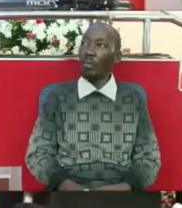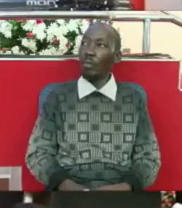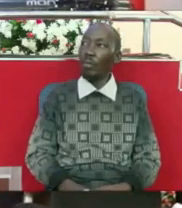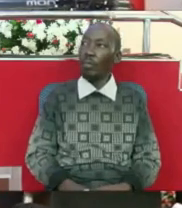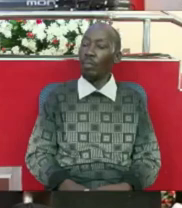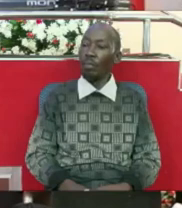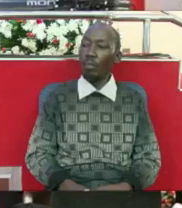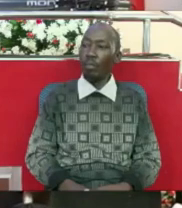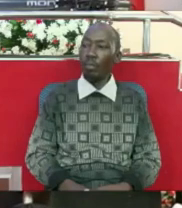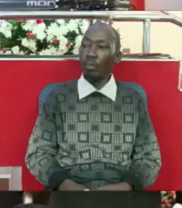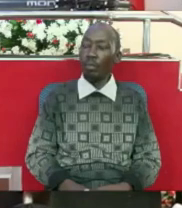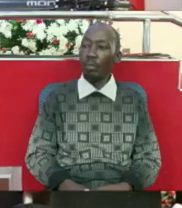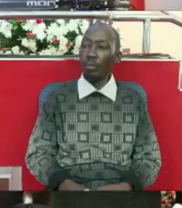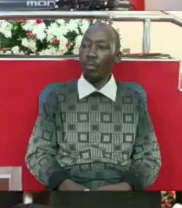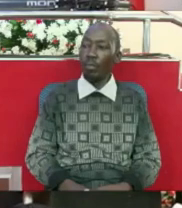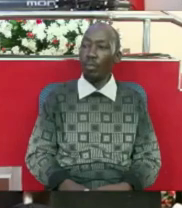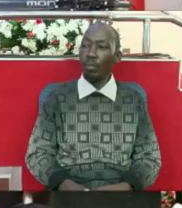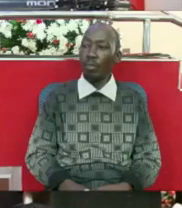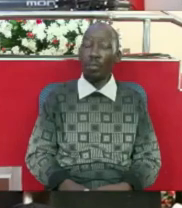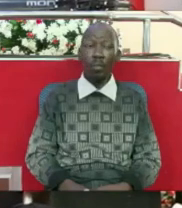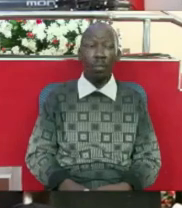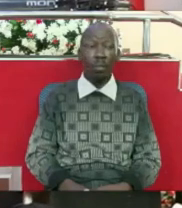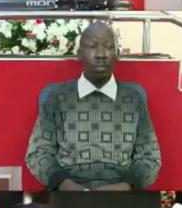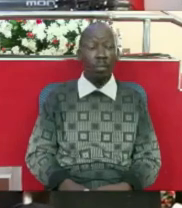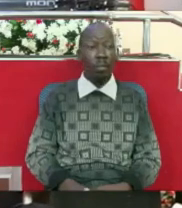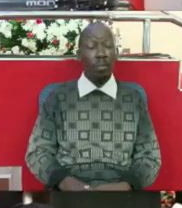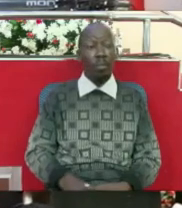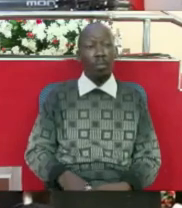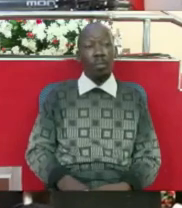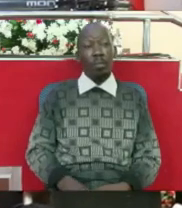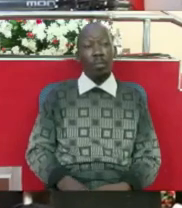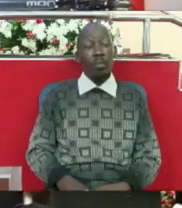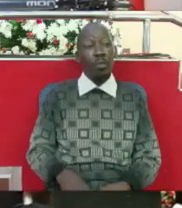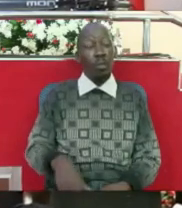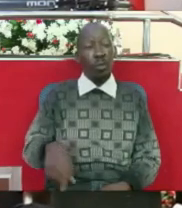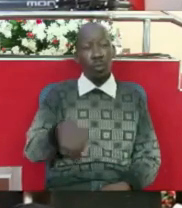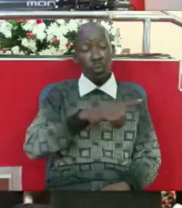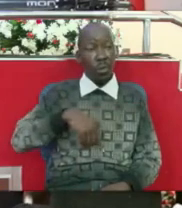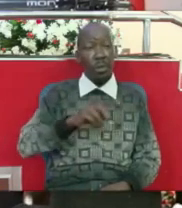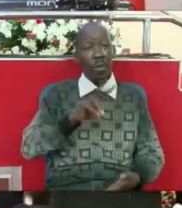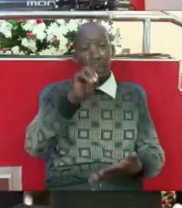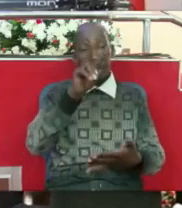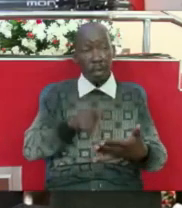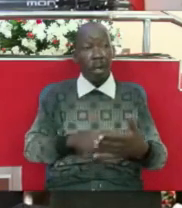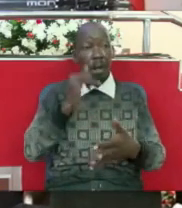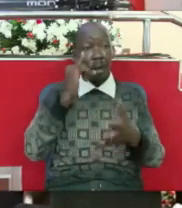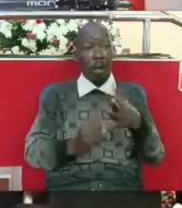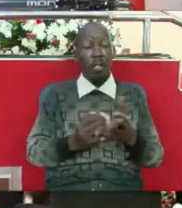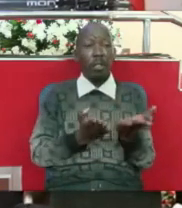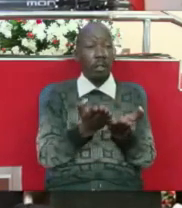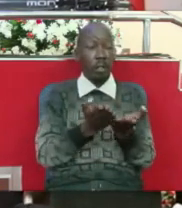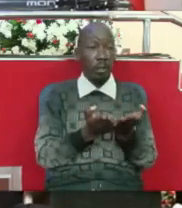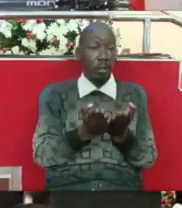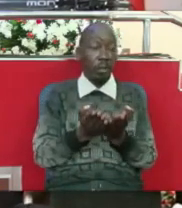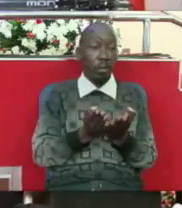We read in the last service. Tukasoma katika ibada iliyopita. Let